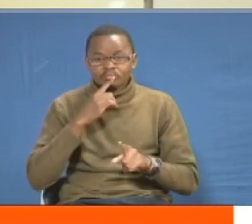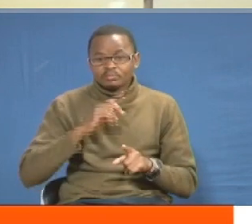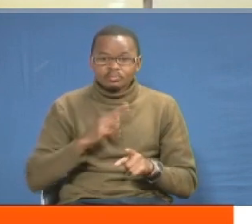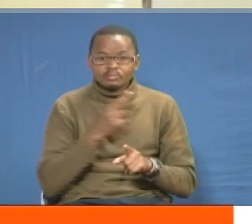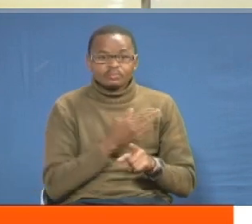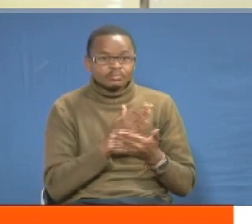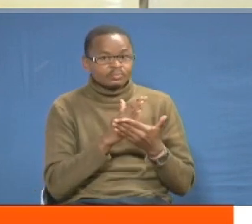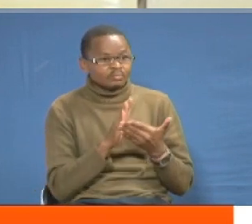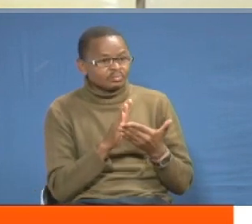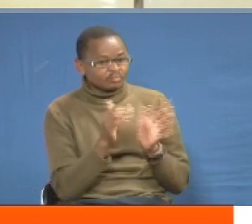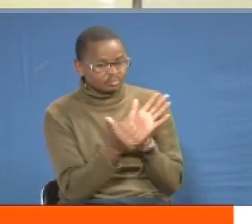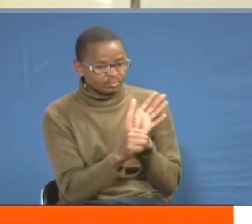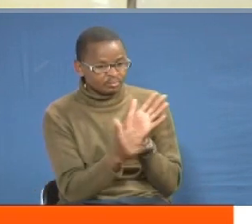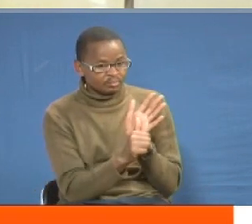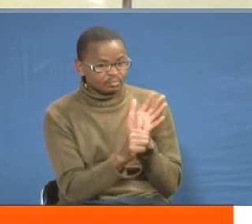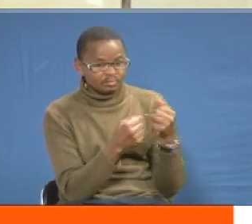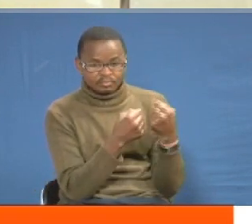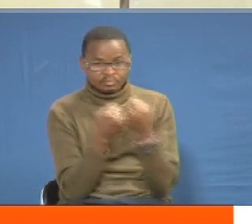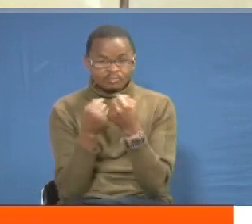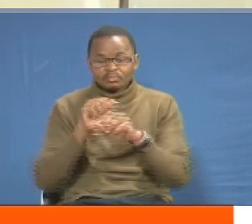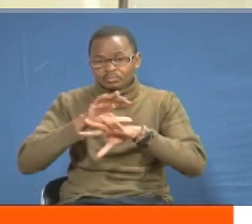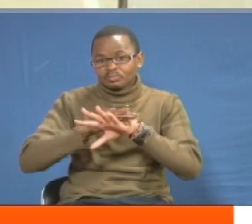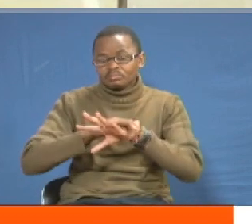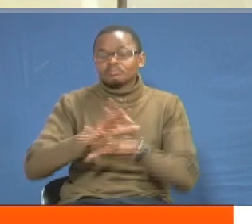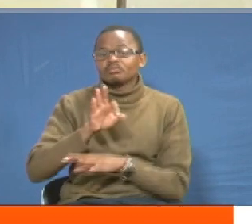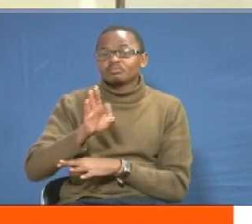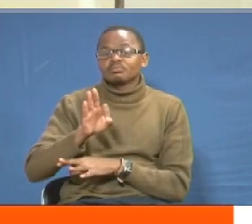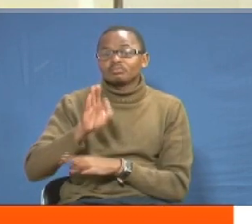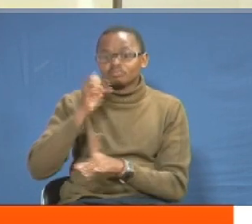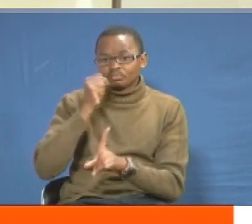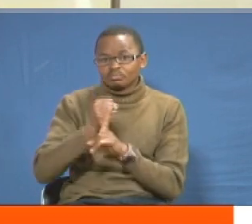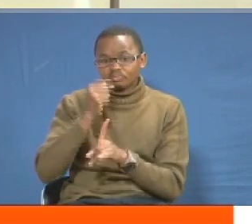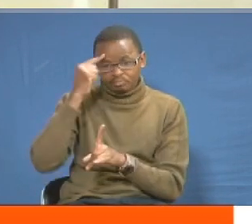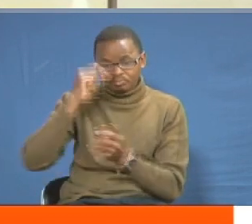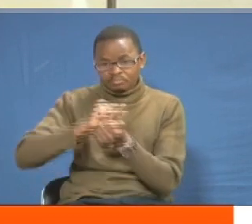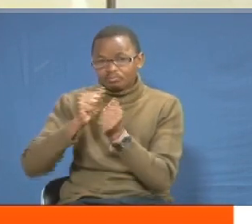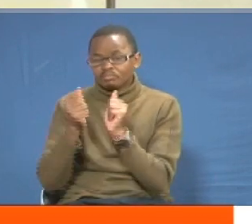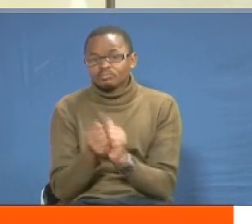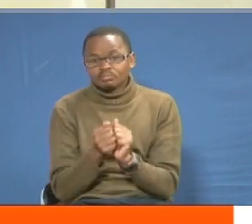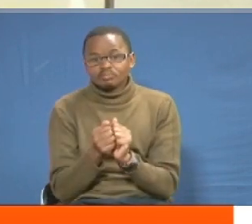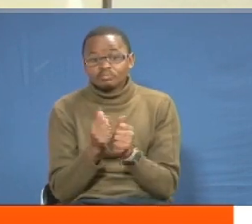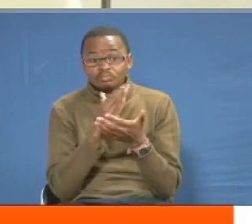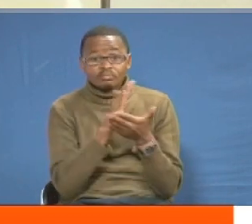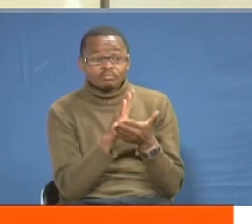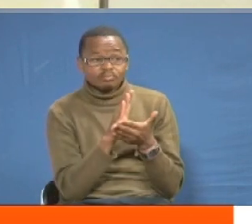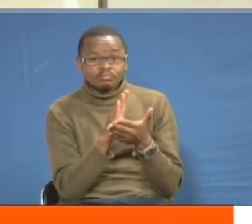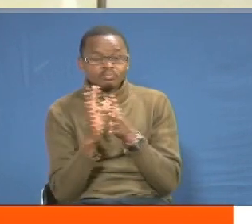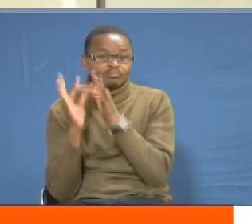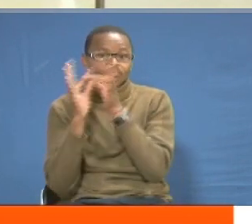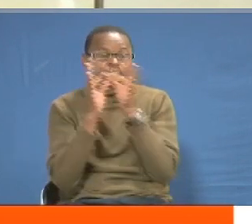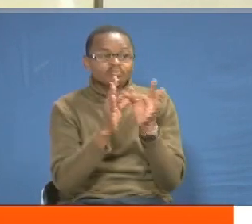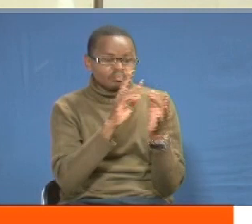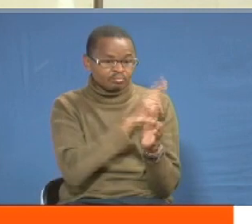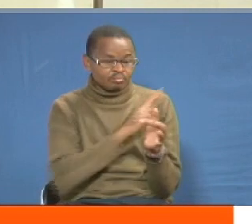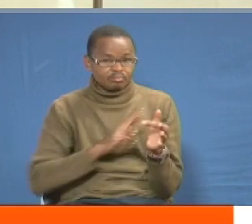us, what are some of the hurdles or the challenges that you've faced in terms of advocating for change? Of course, some of these